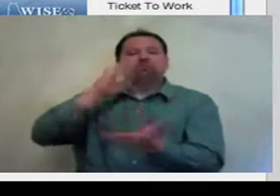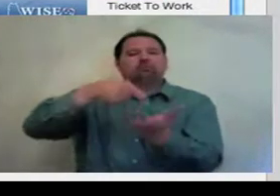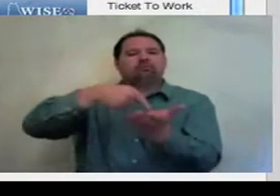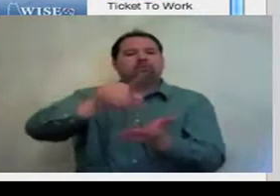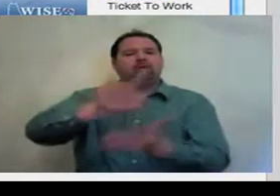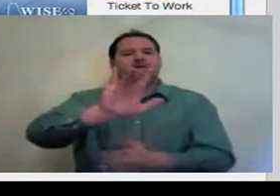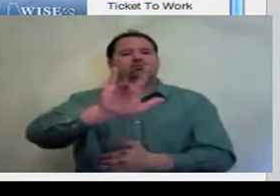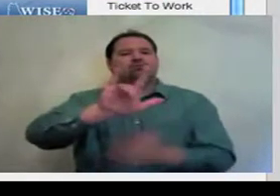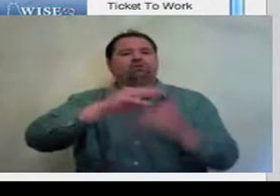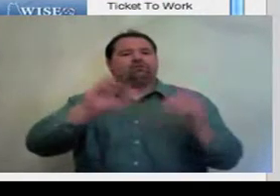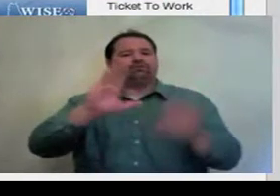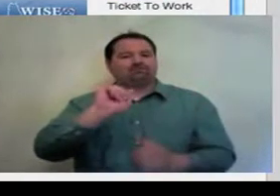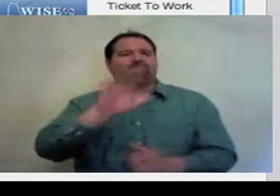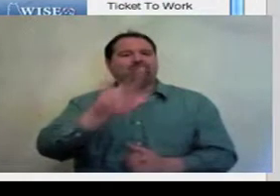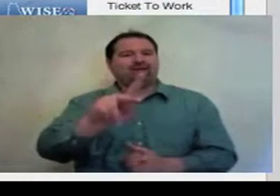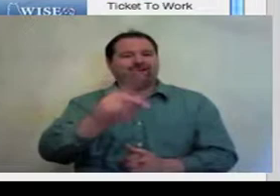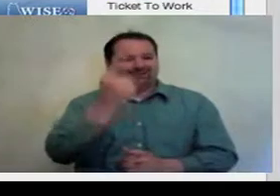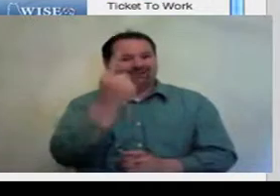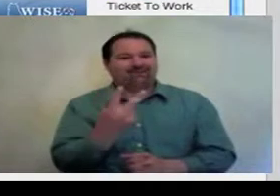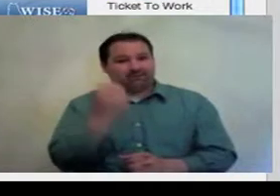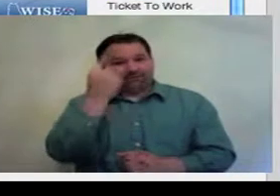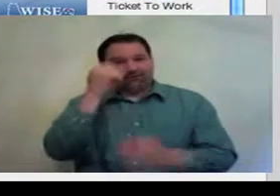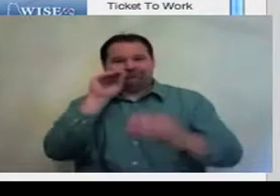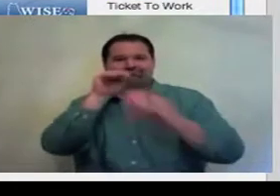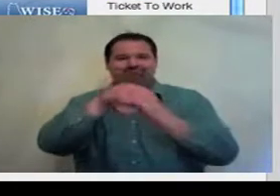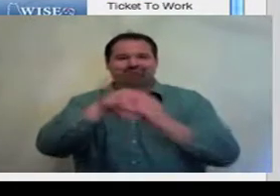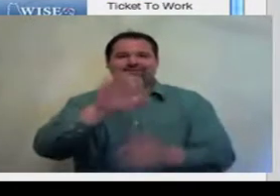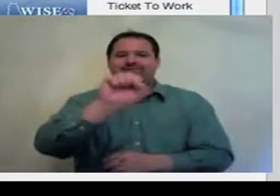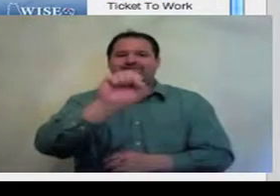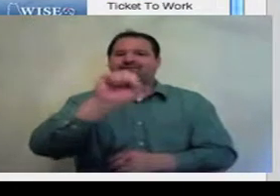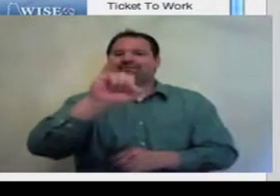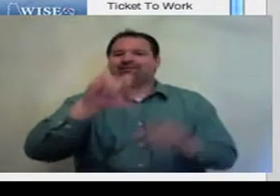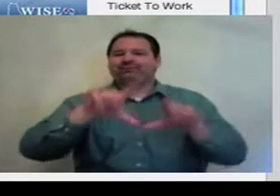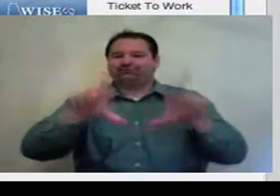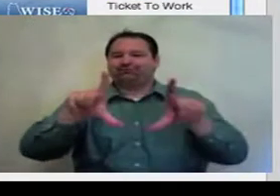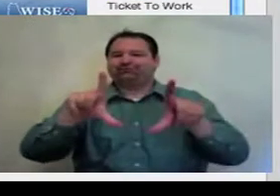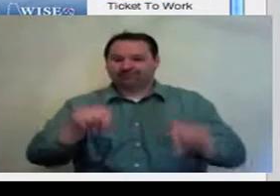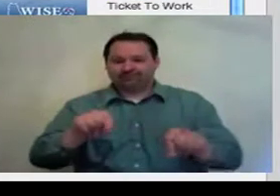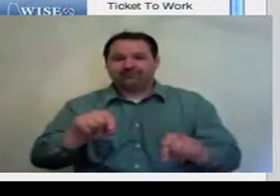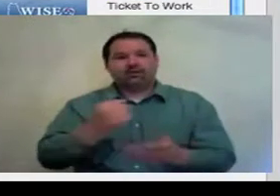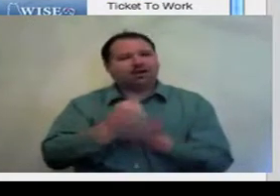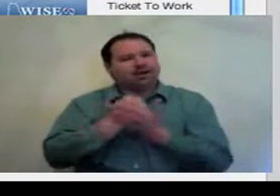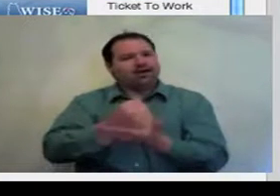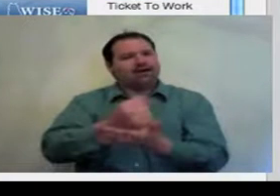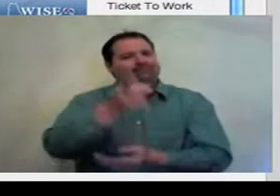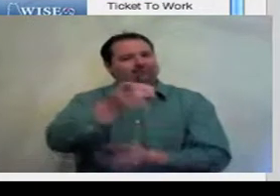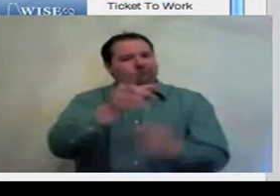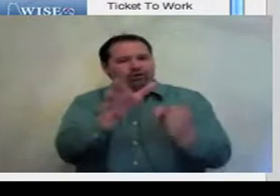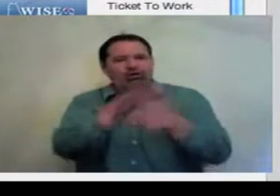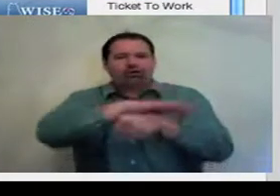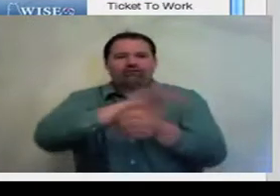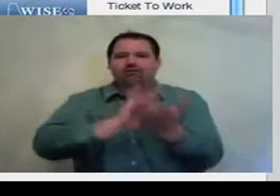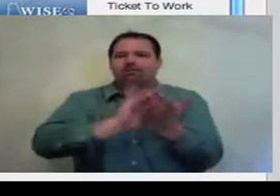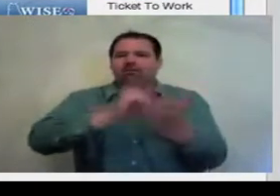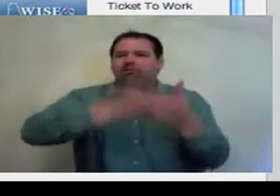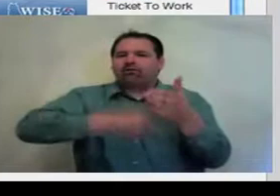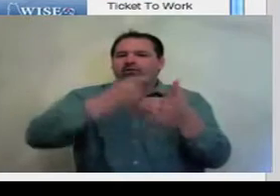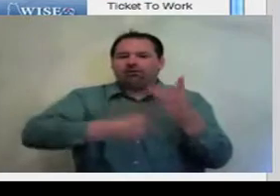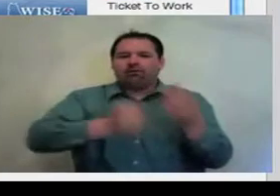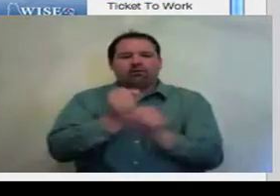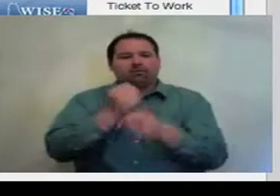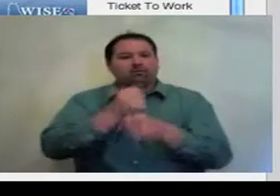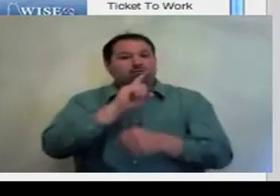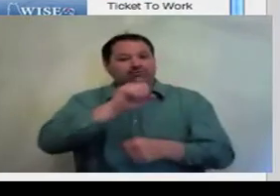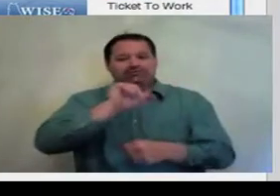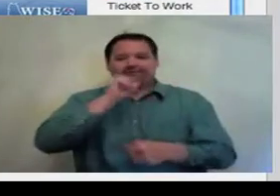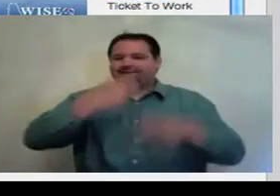Security will give you back half of that money. So you would get $25 addition on your SSI check to help cover those costs so